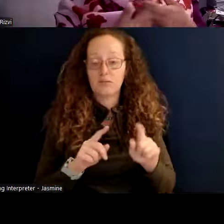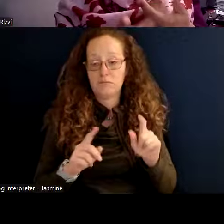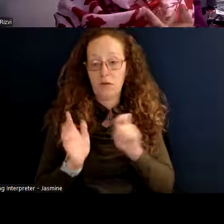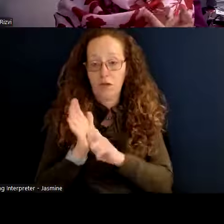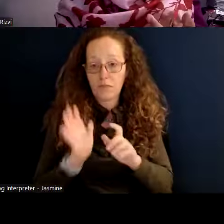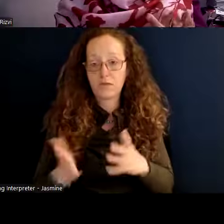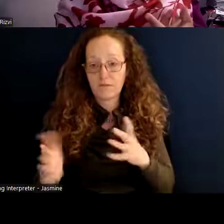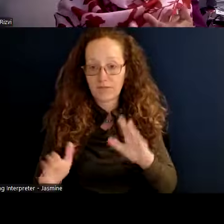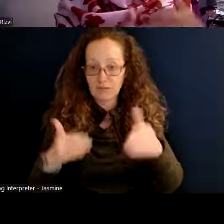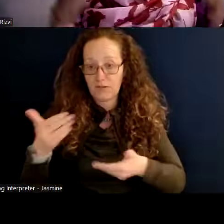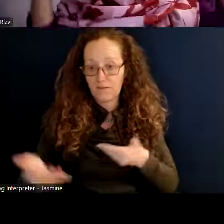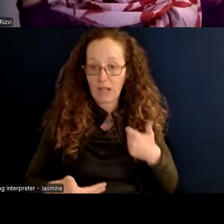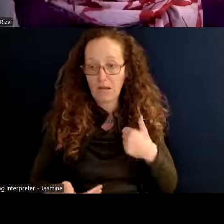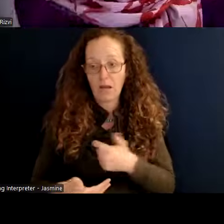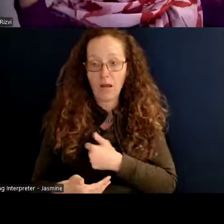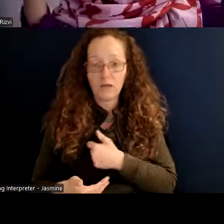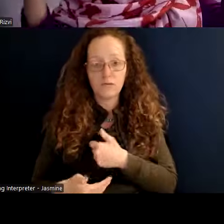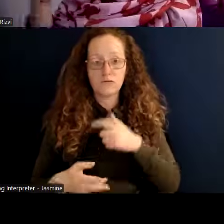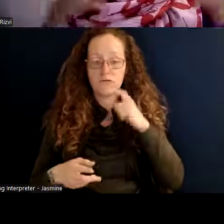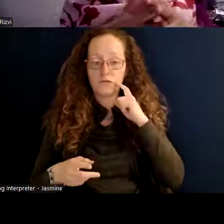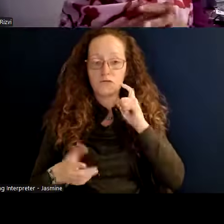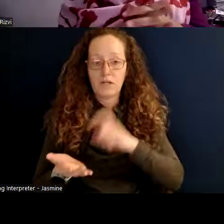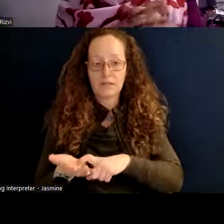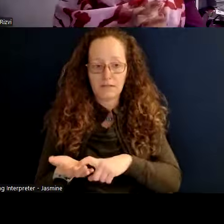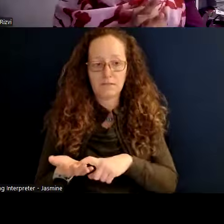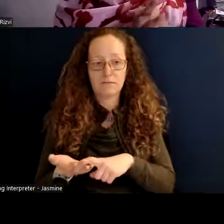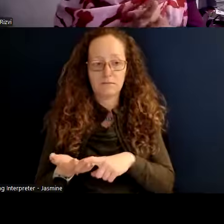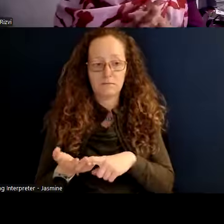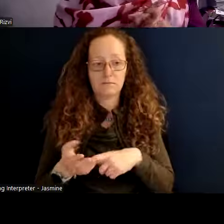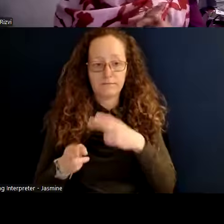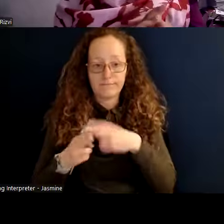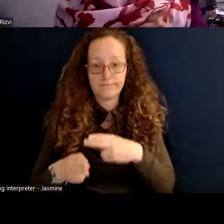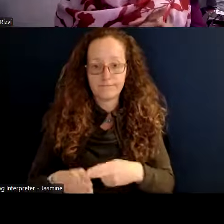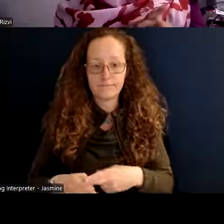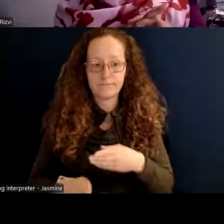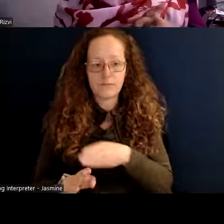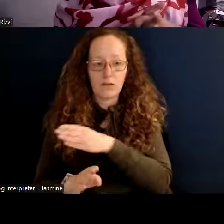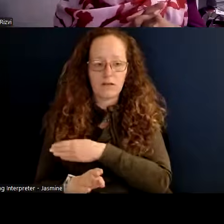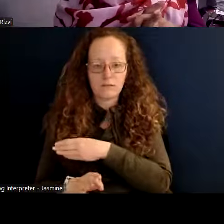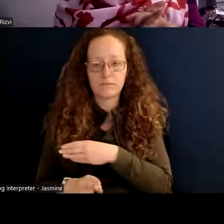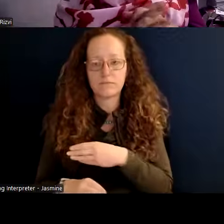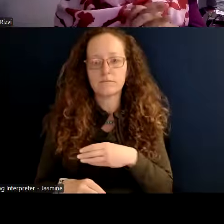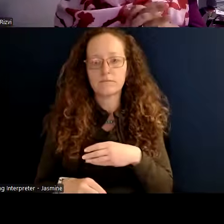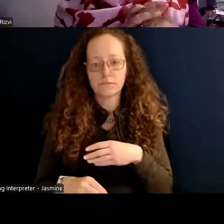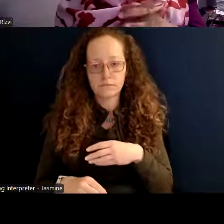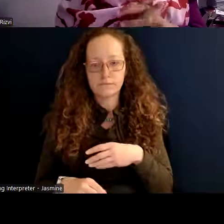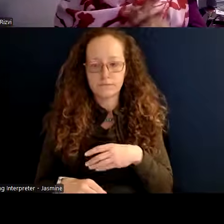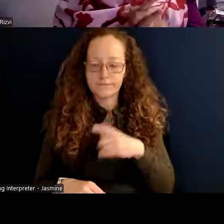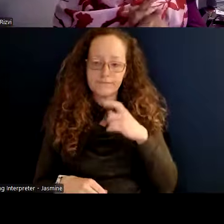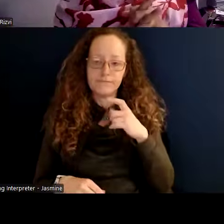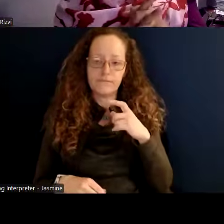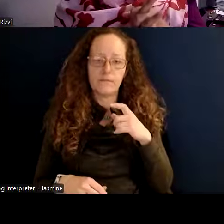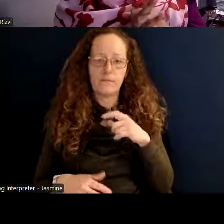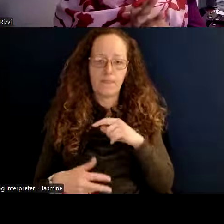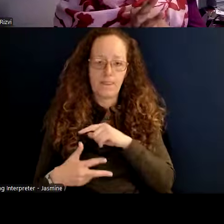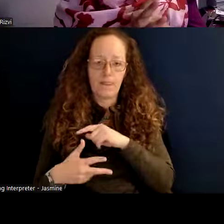all invited us to recognize. These are all the folks that I just cited prior. And within this, as Puig de